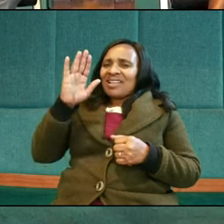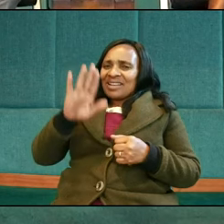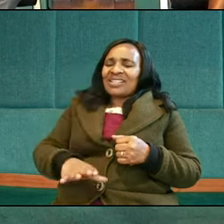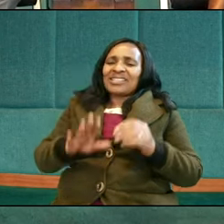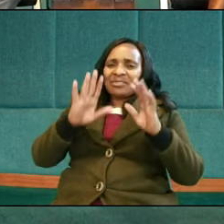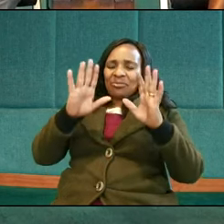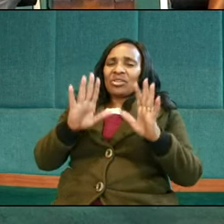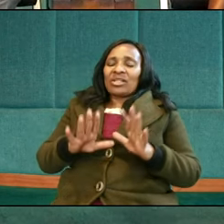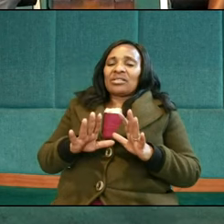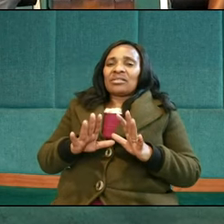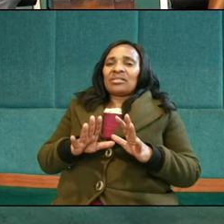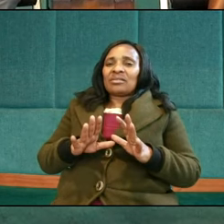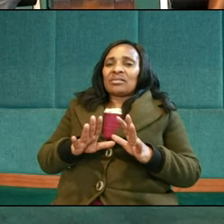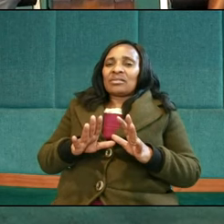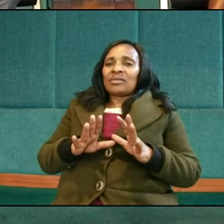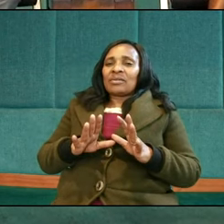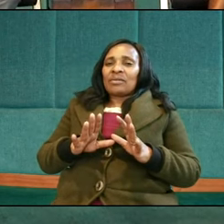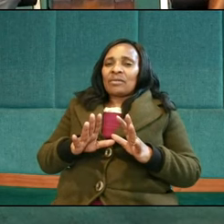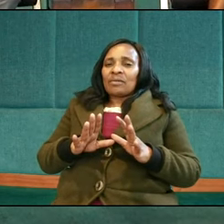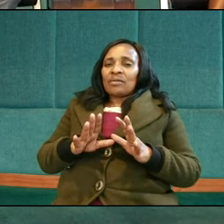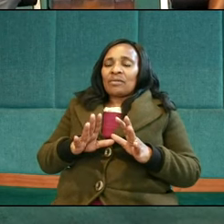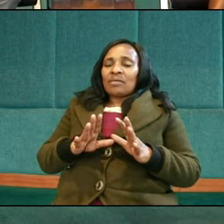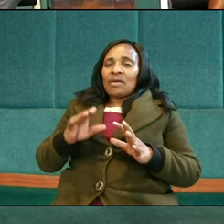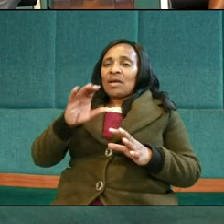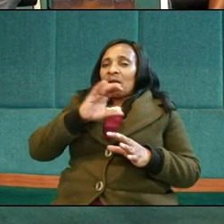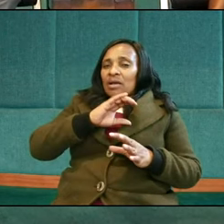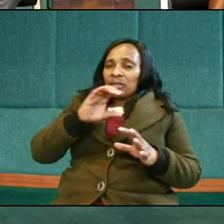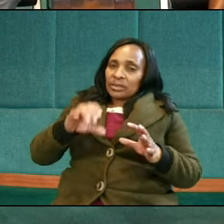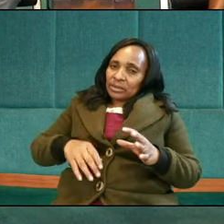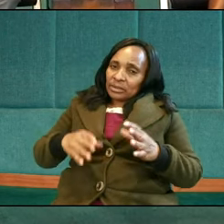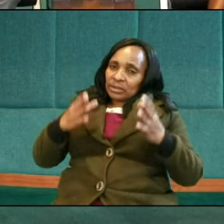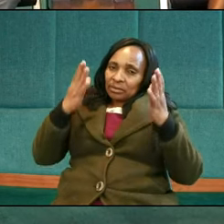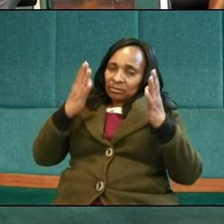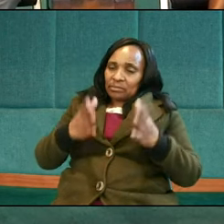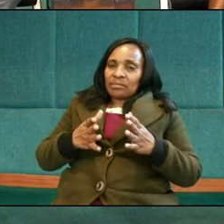important is actually charismatic leadership.